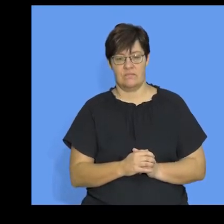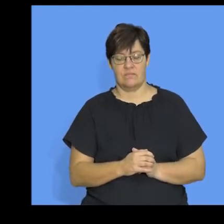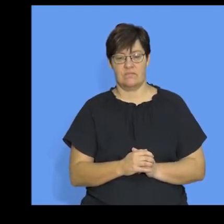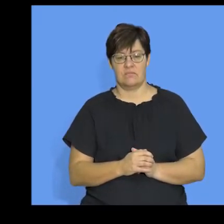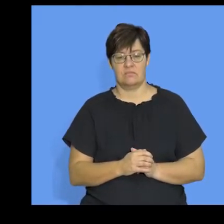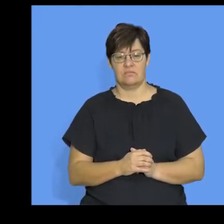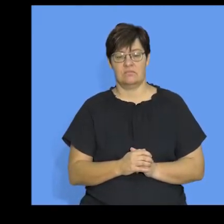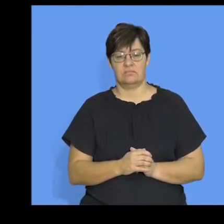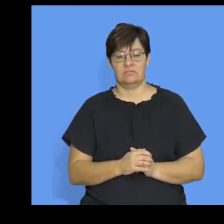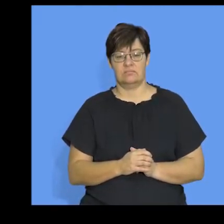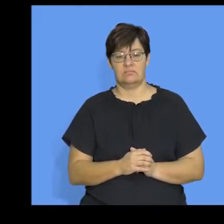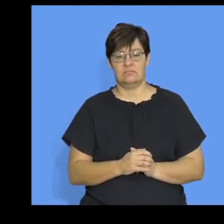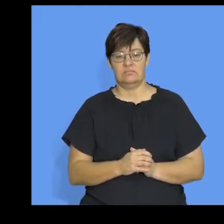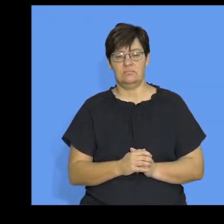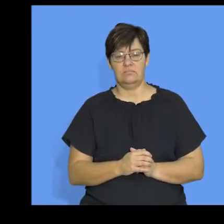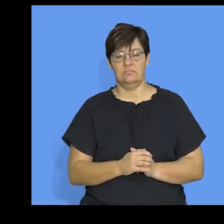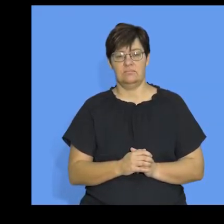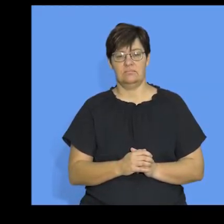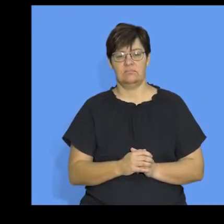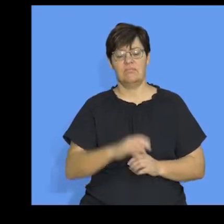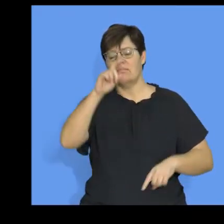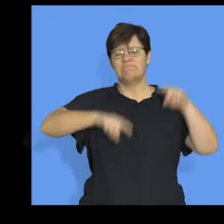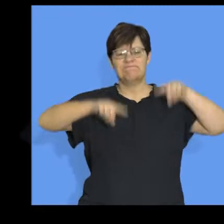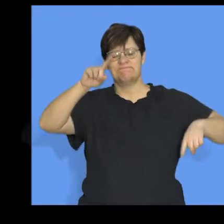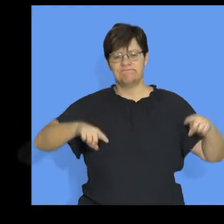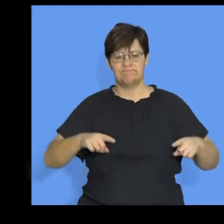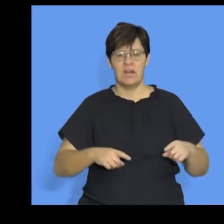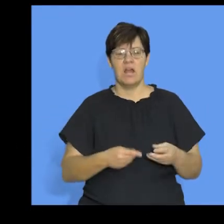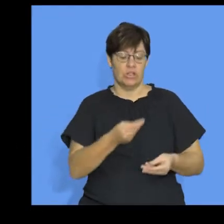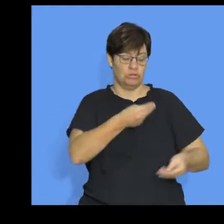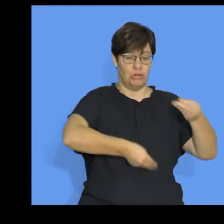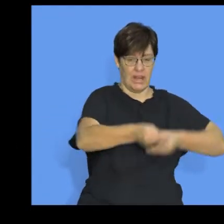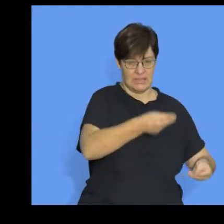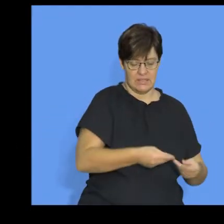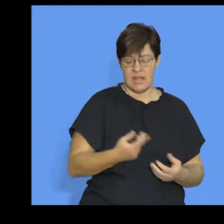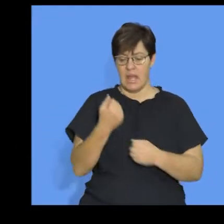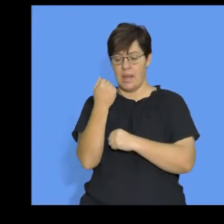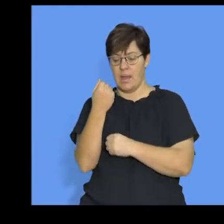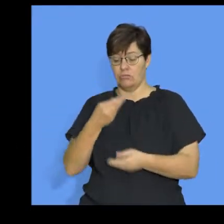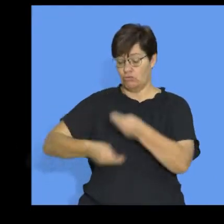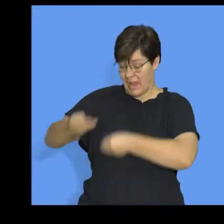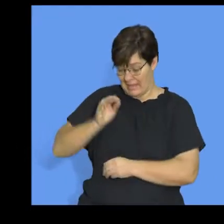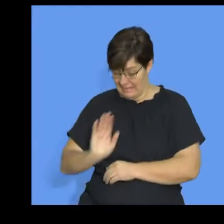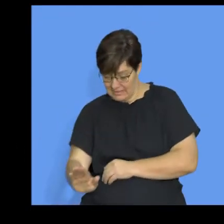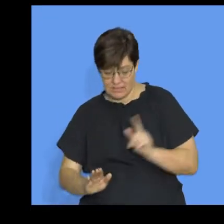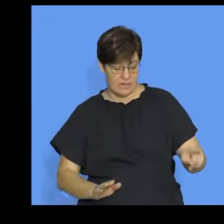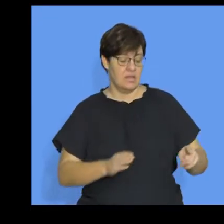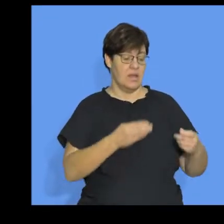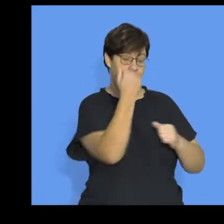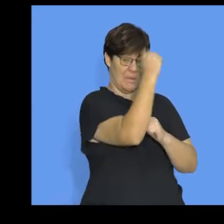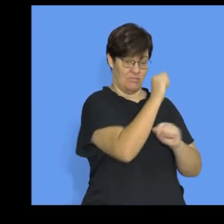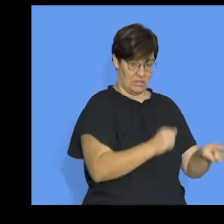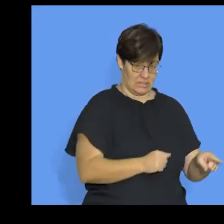So, if you look at the differences between a trading and a manufacturing concern, in a